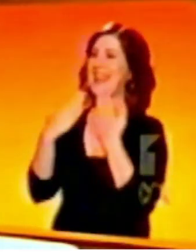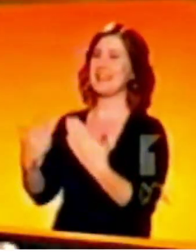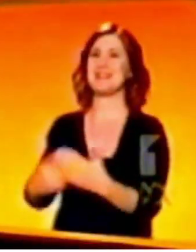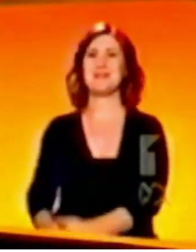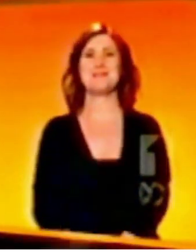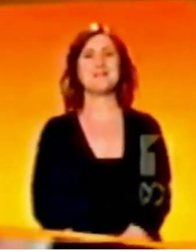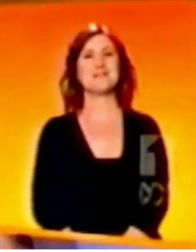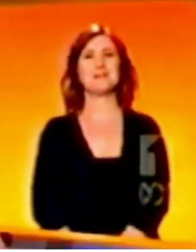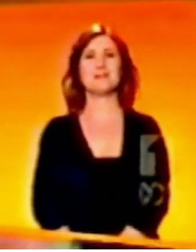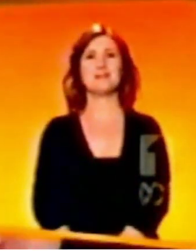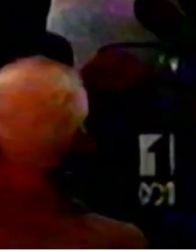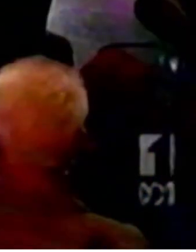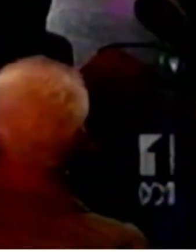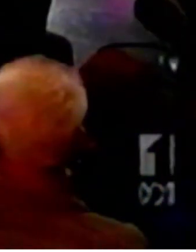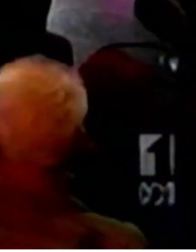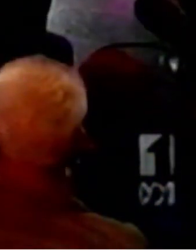you, James.